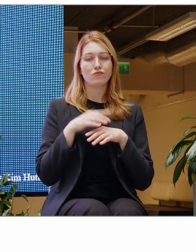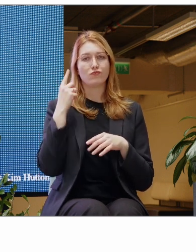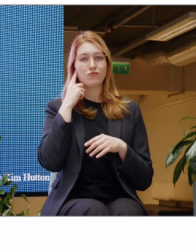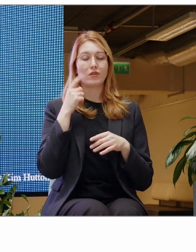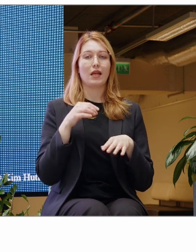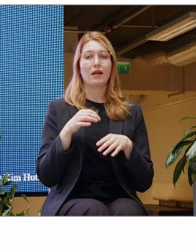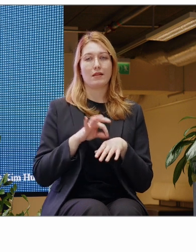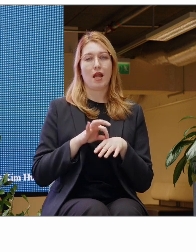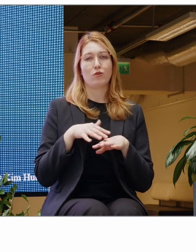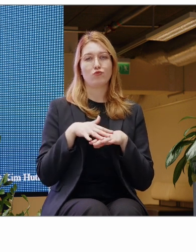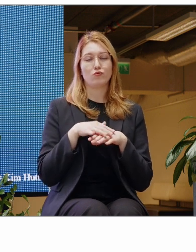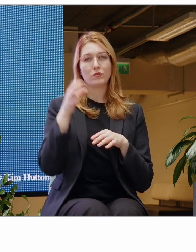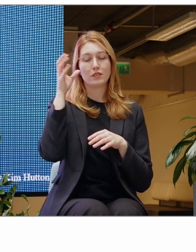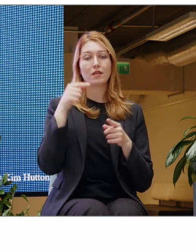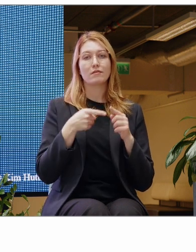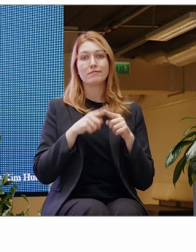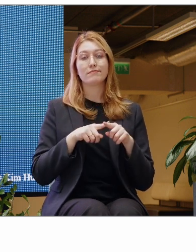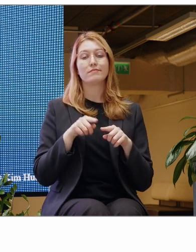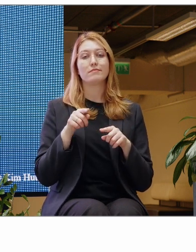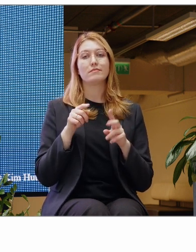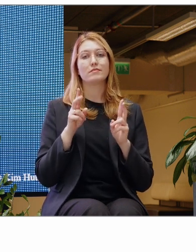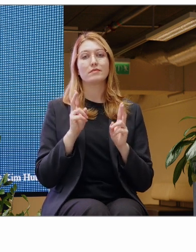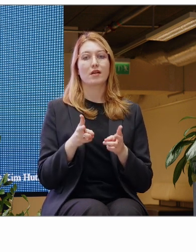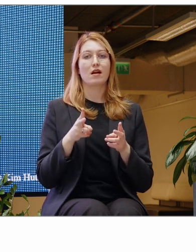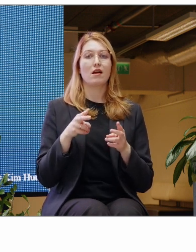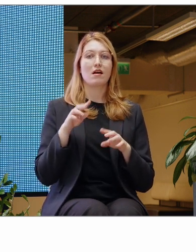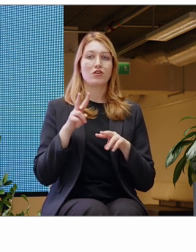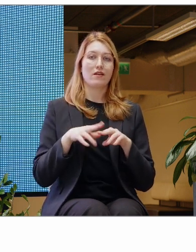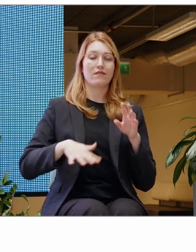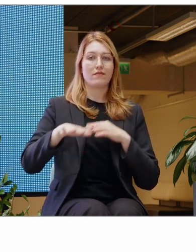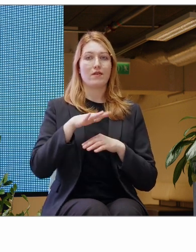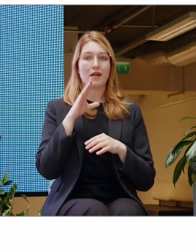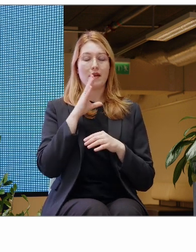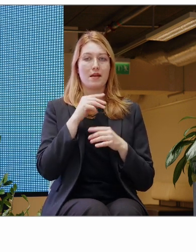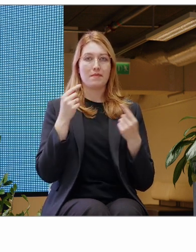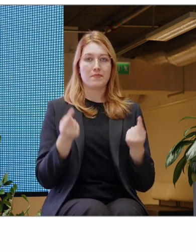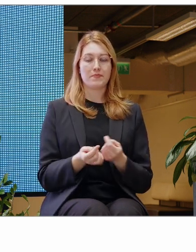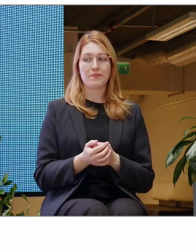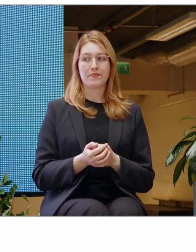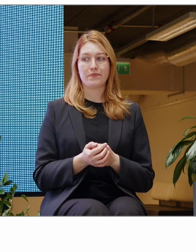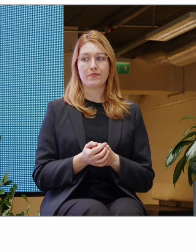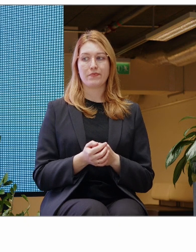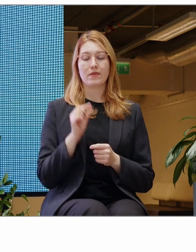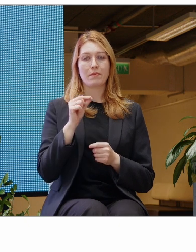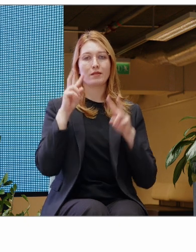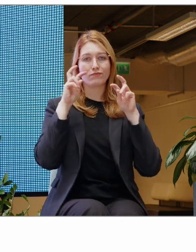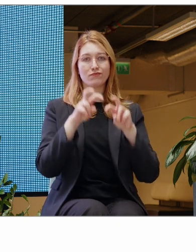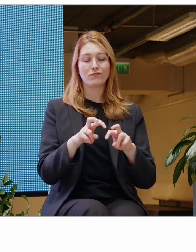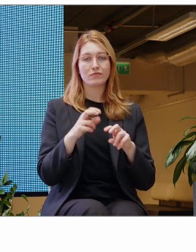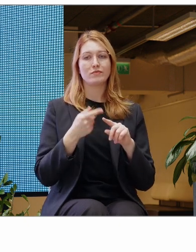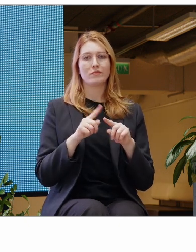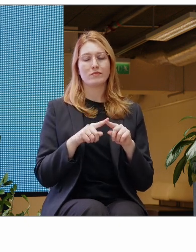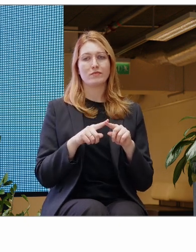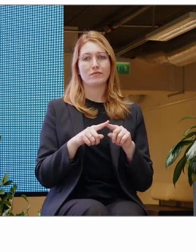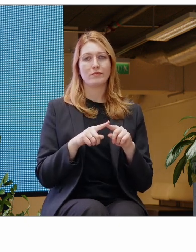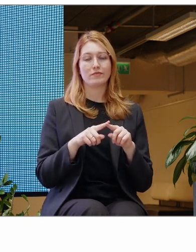neuroscience because that's where I felt most comfortable in the evidence base. So I did a little bit of research. Sadly, it was going to be a